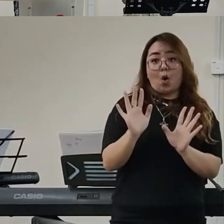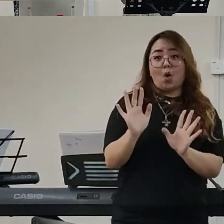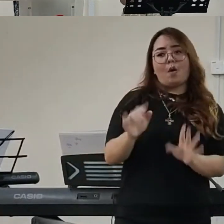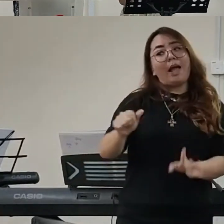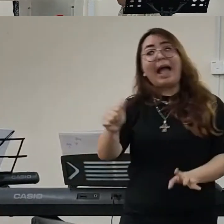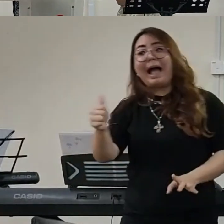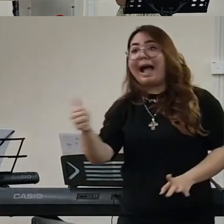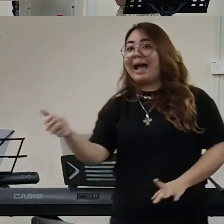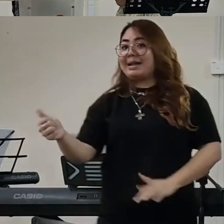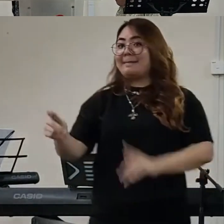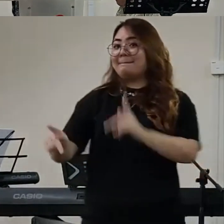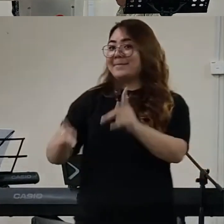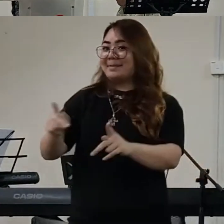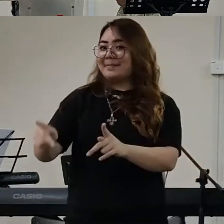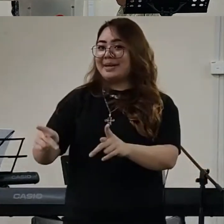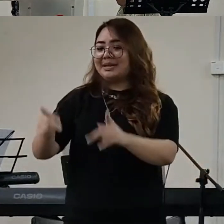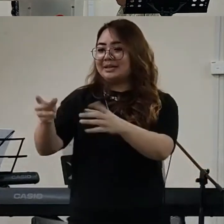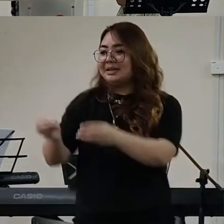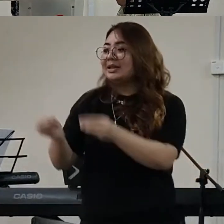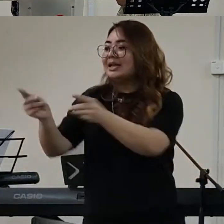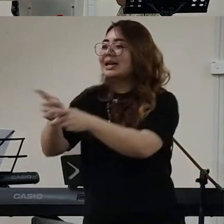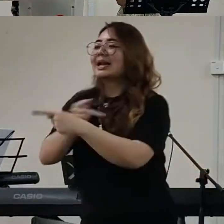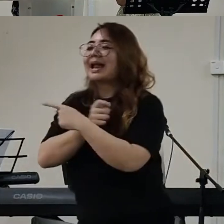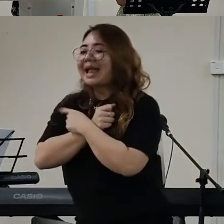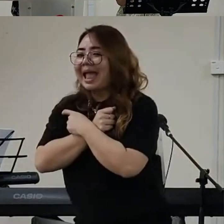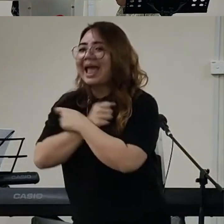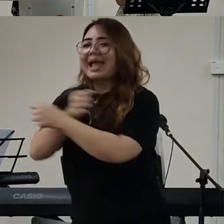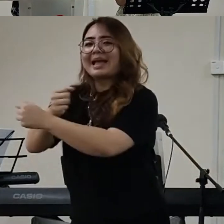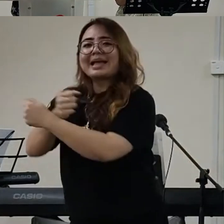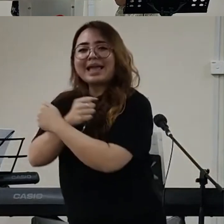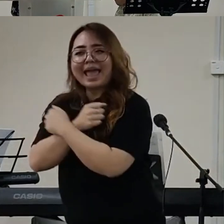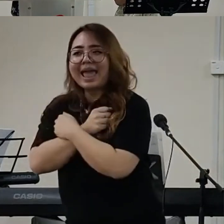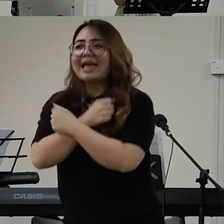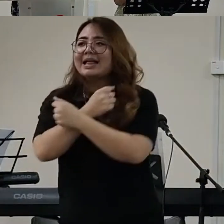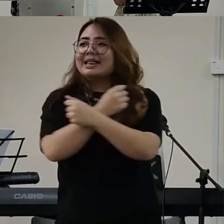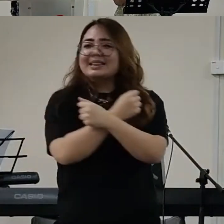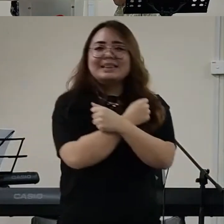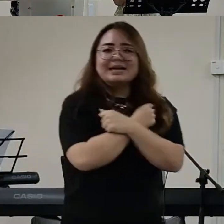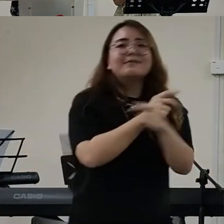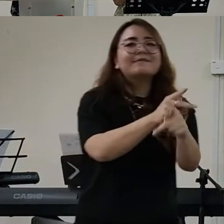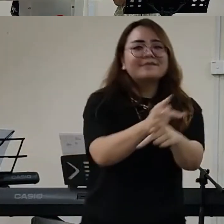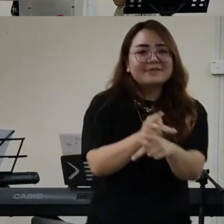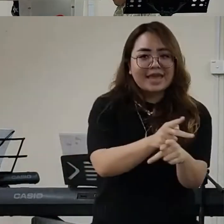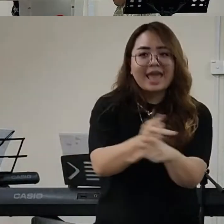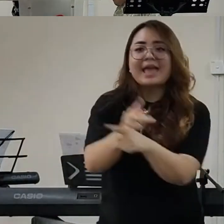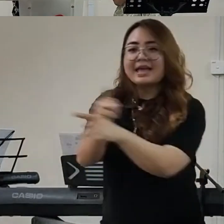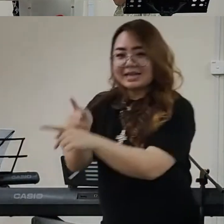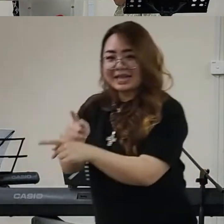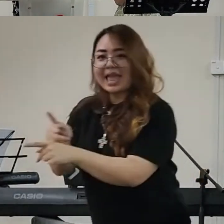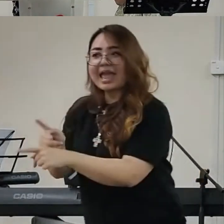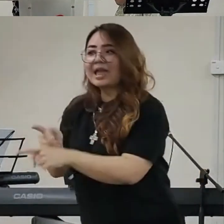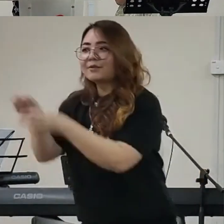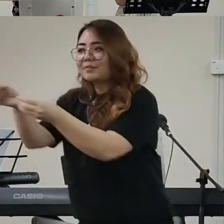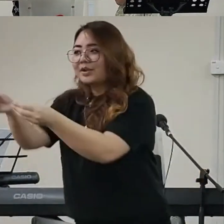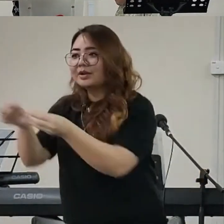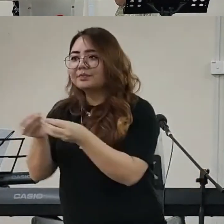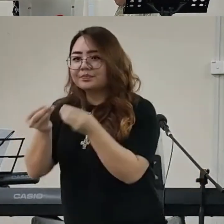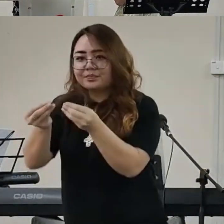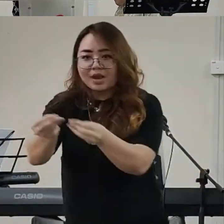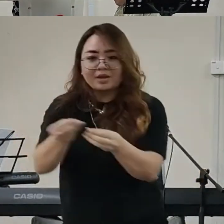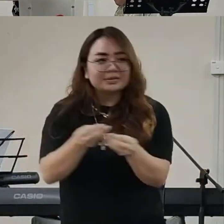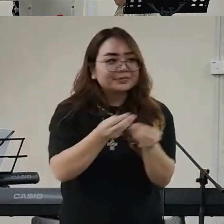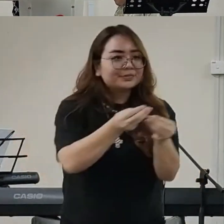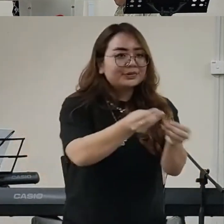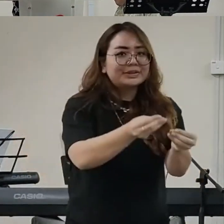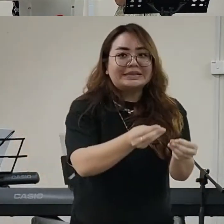are supposed to feed the sheep. Prajeev, feed the sheep. Feed the sheep.